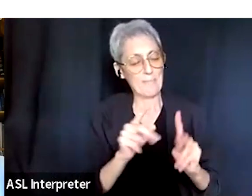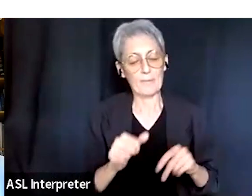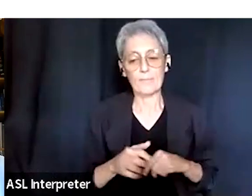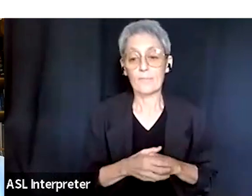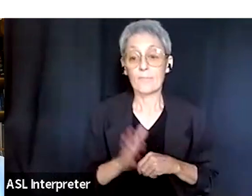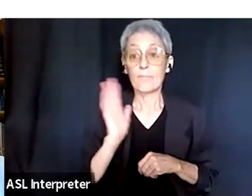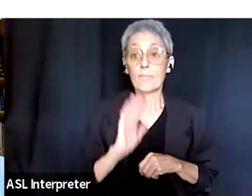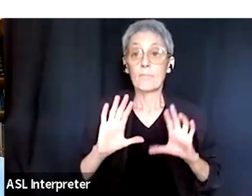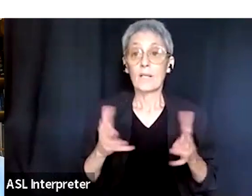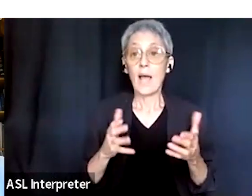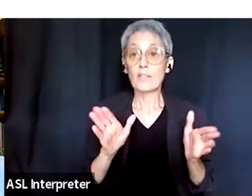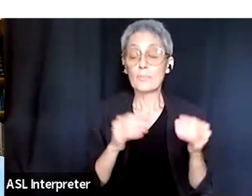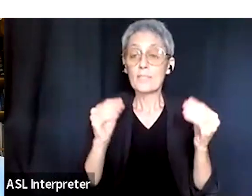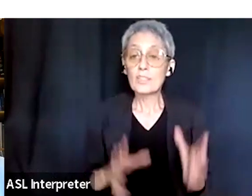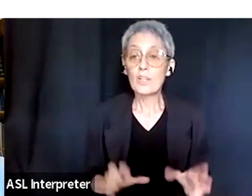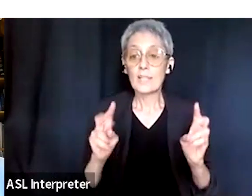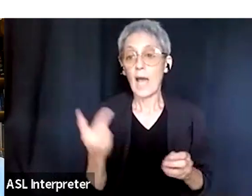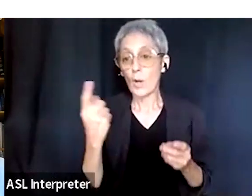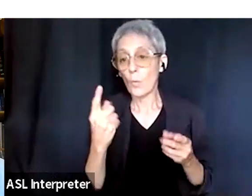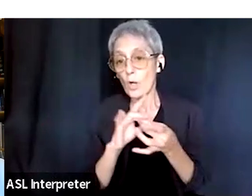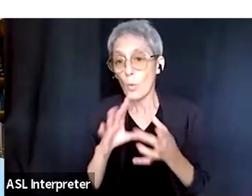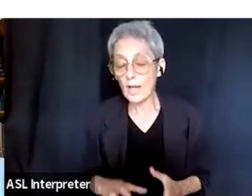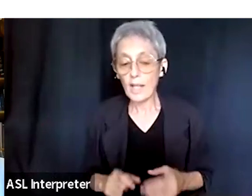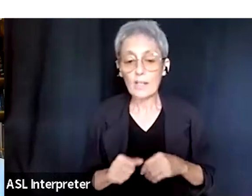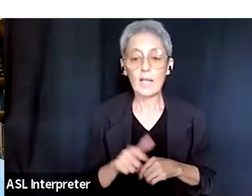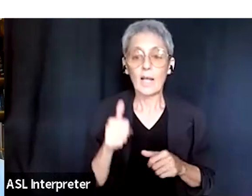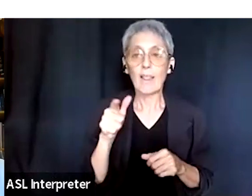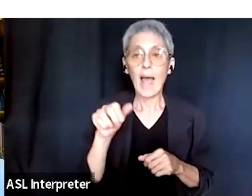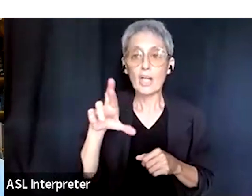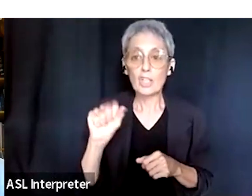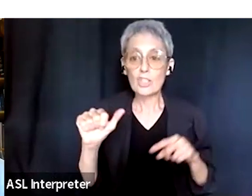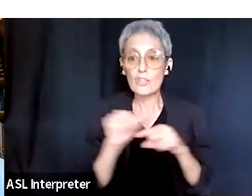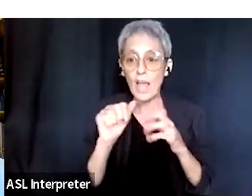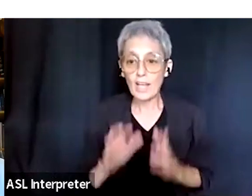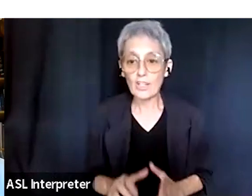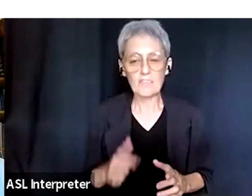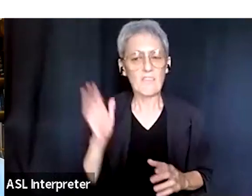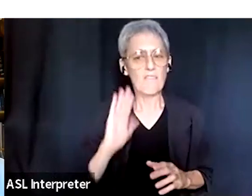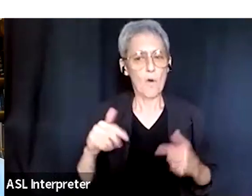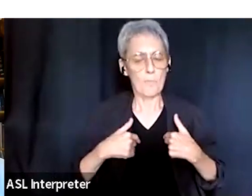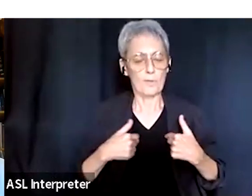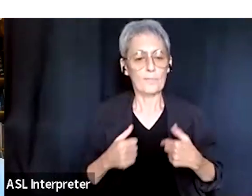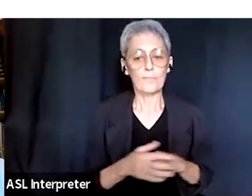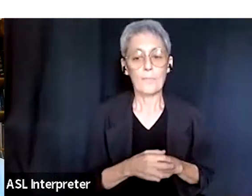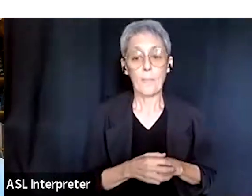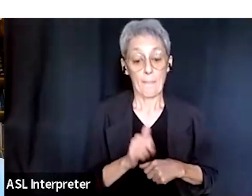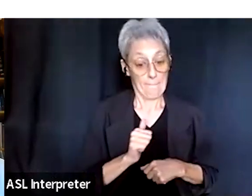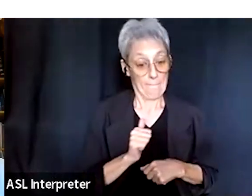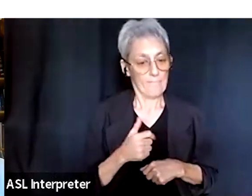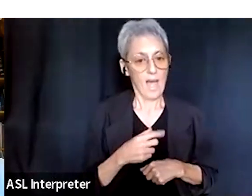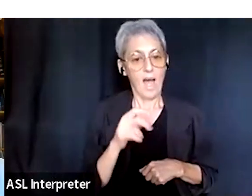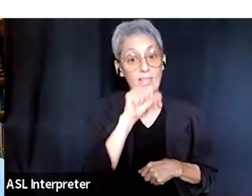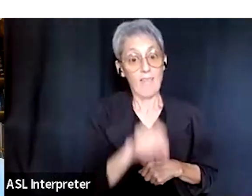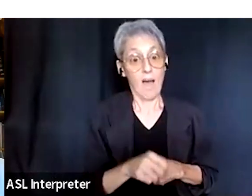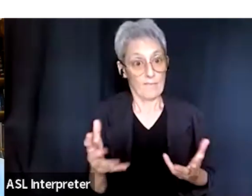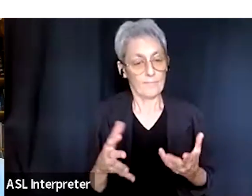I coordinator, letters trainer, what I love about this, I do believe the